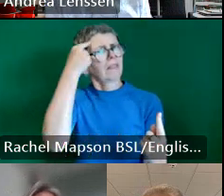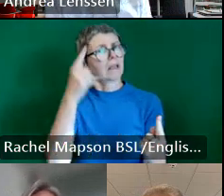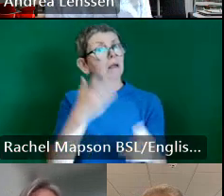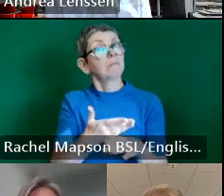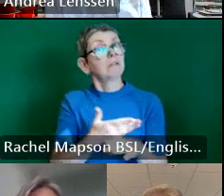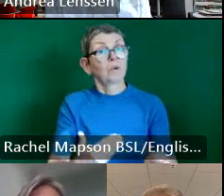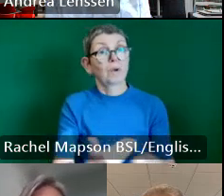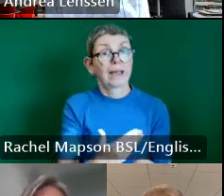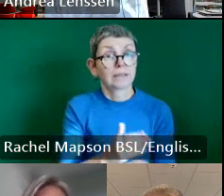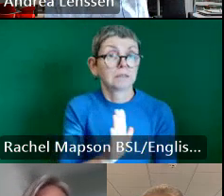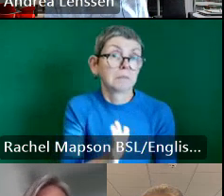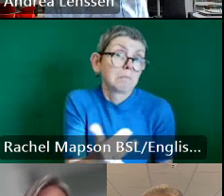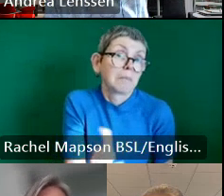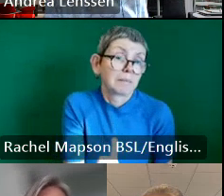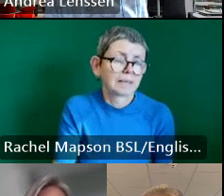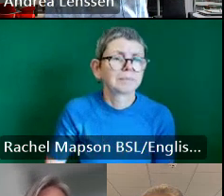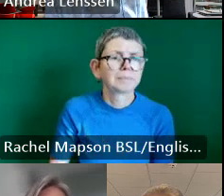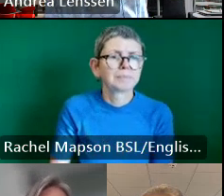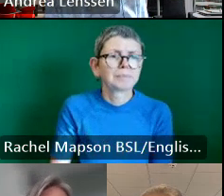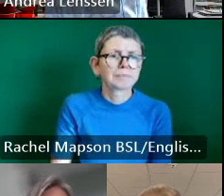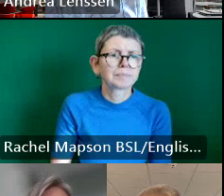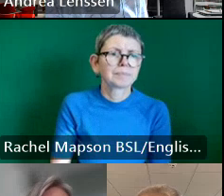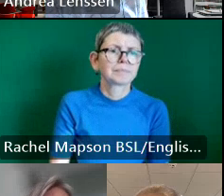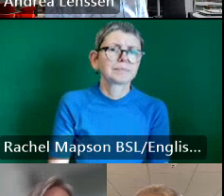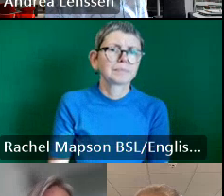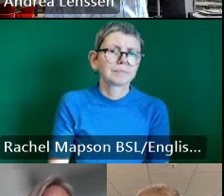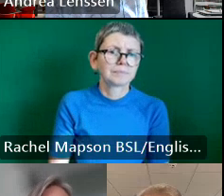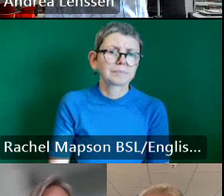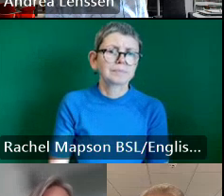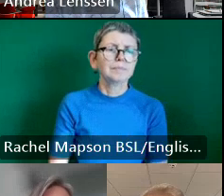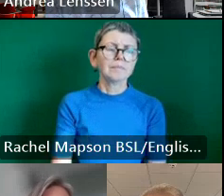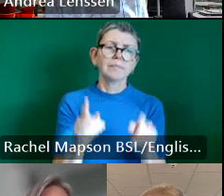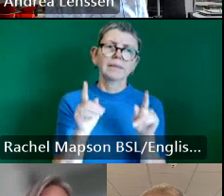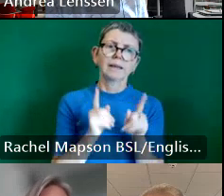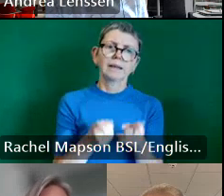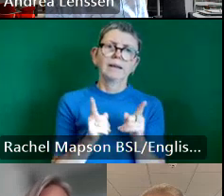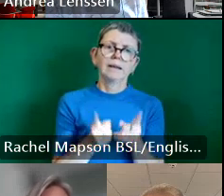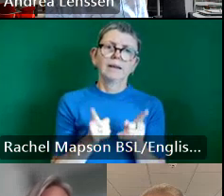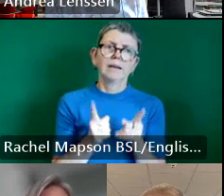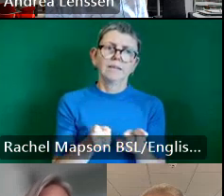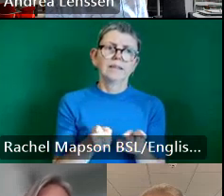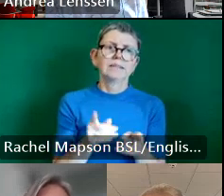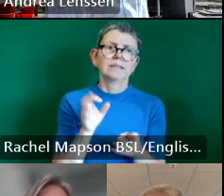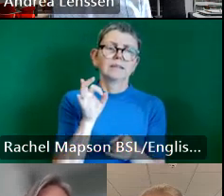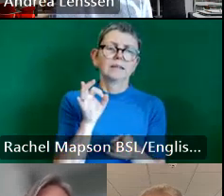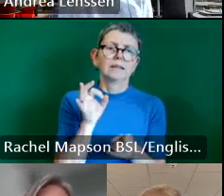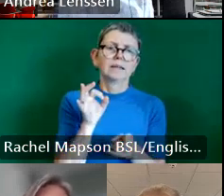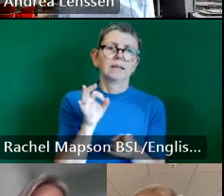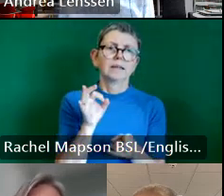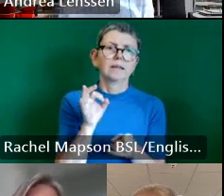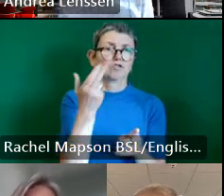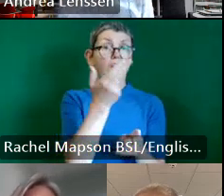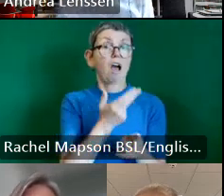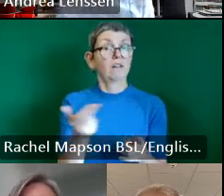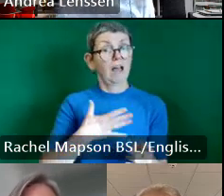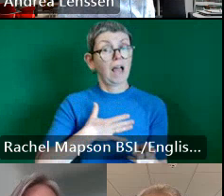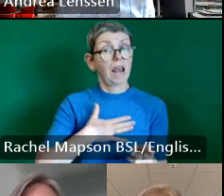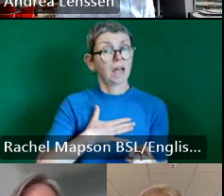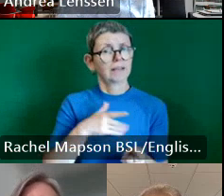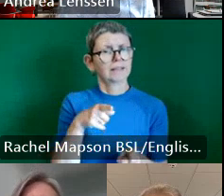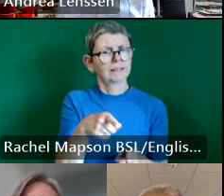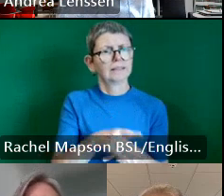of you. I really like this particular graph, and I thought I'd put it in